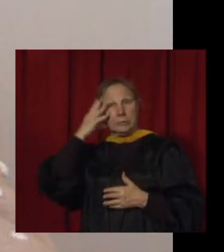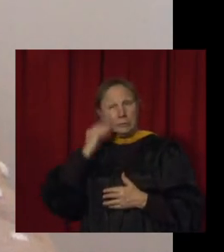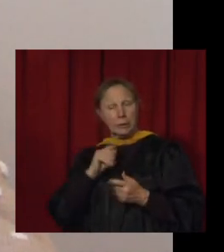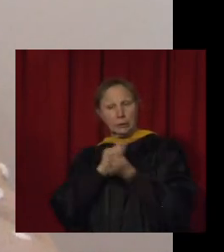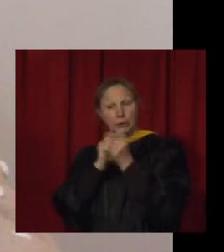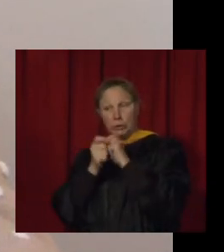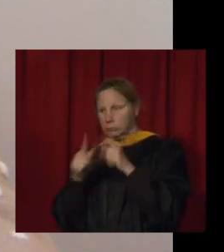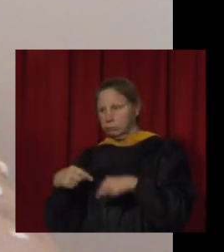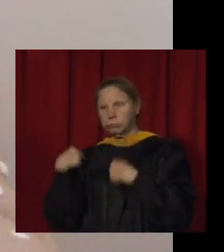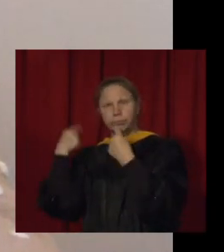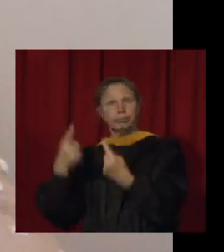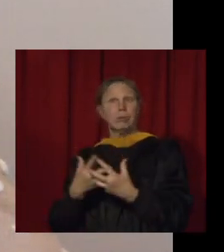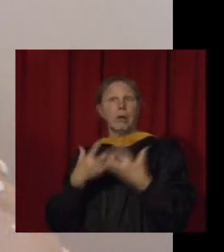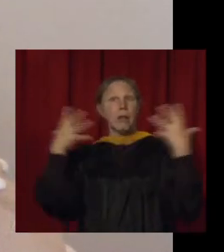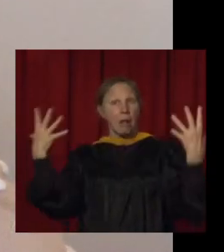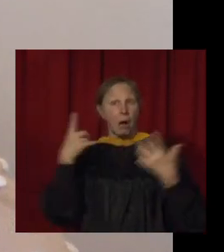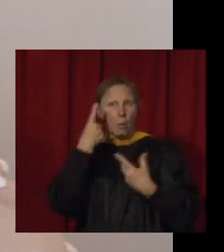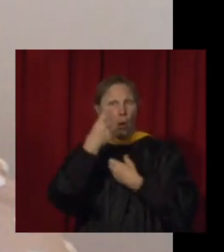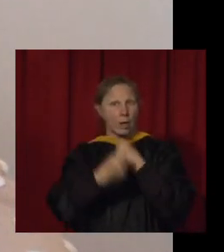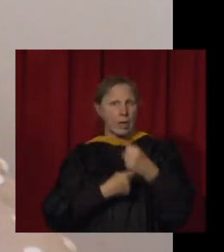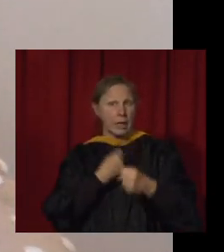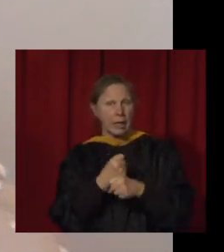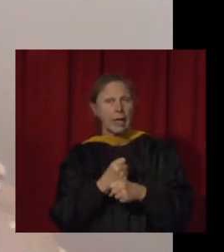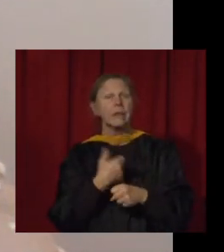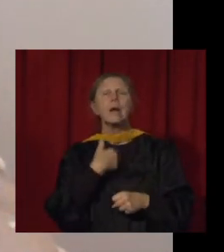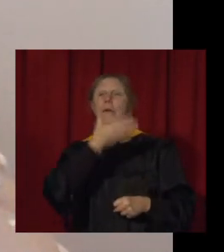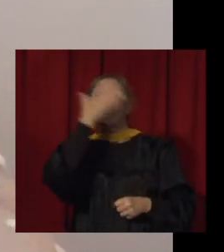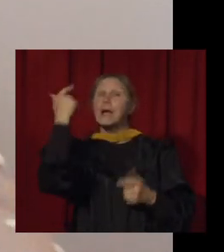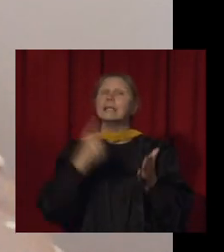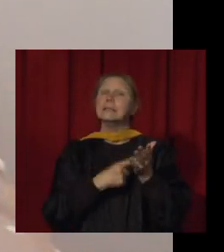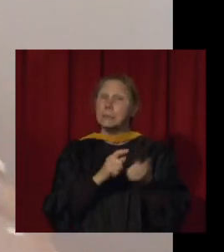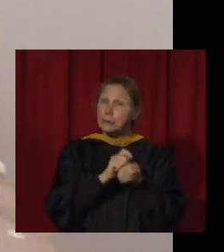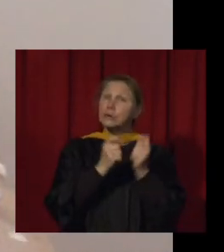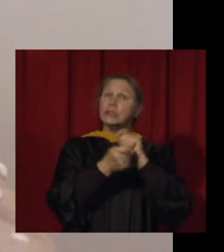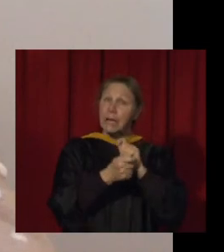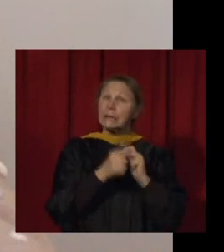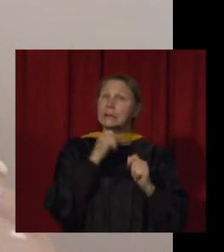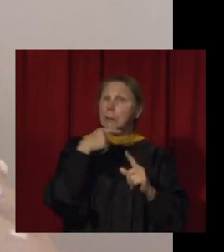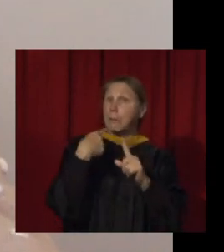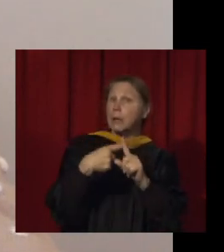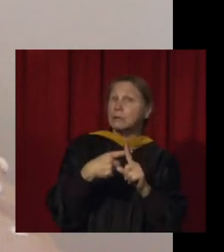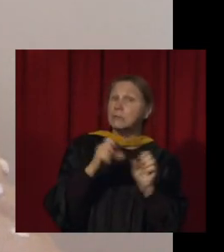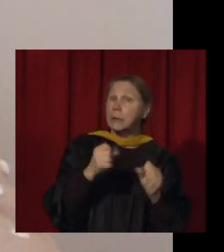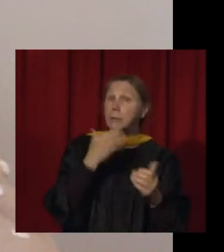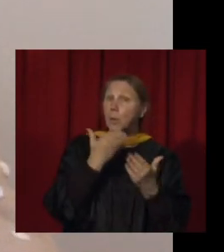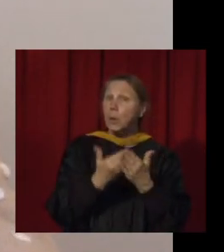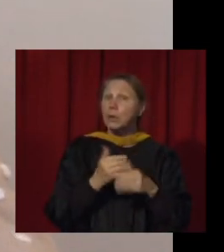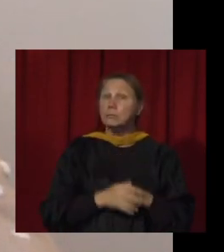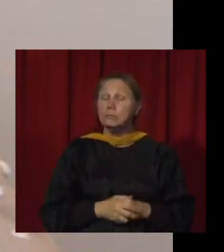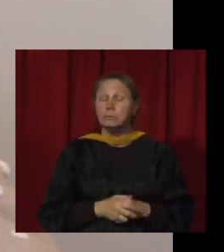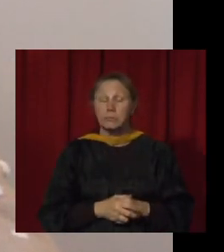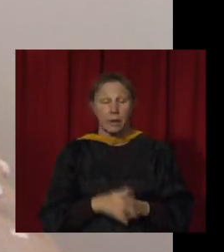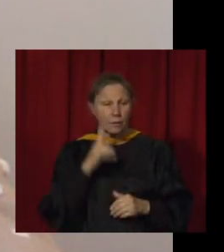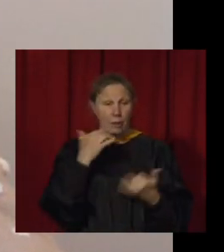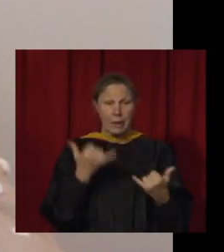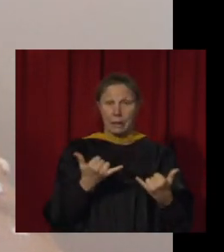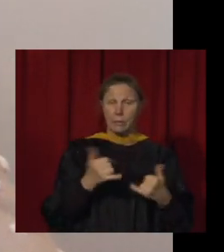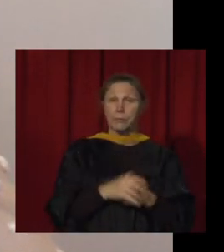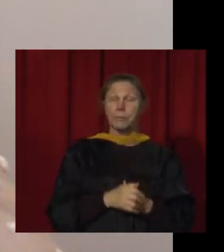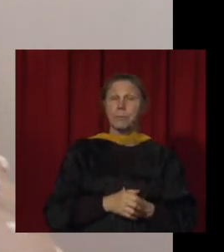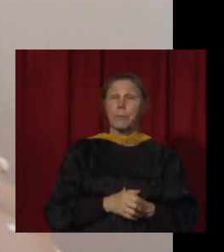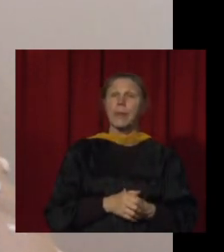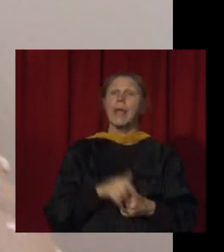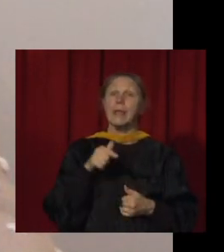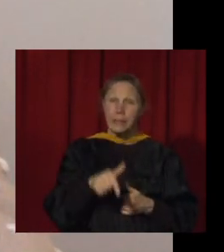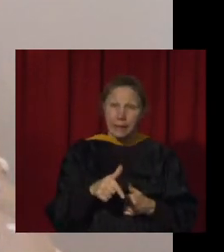much change in the last year that we may have forgotten that sometimes change can be a good thing. Take this moment, for example. It's